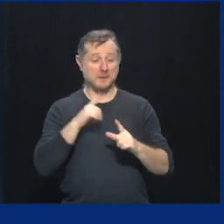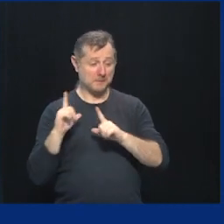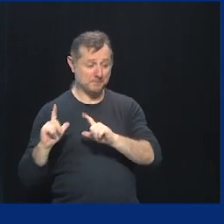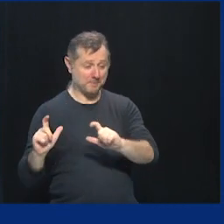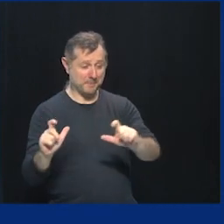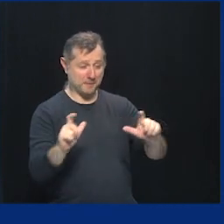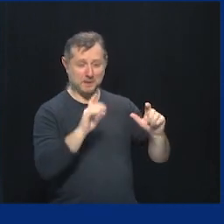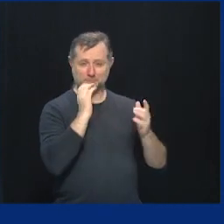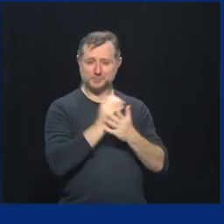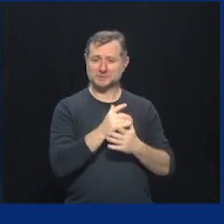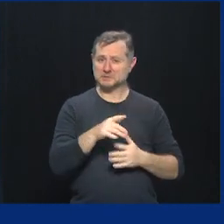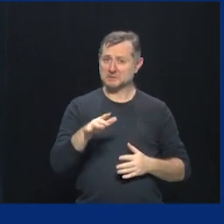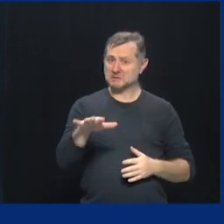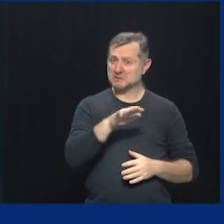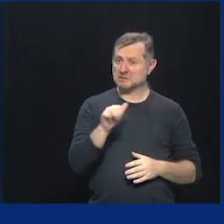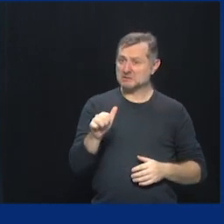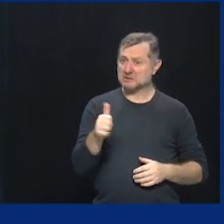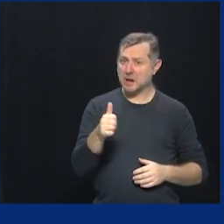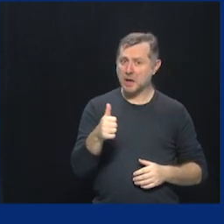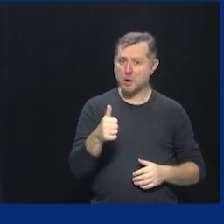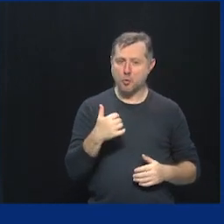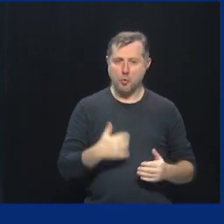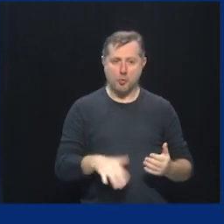10 p.m. last night,